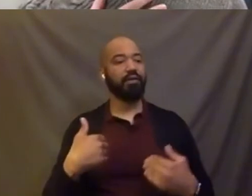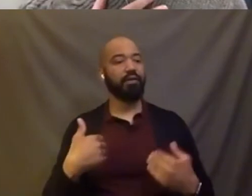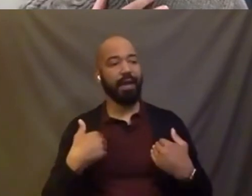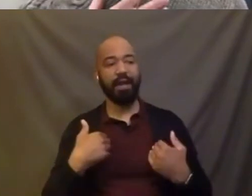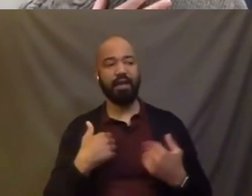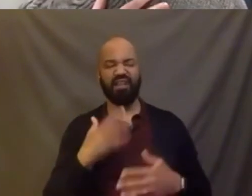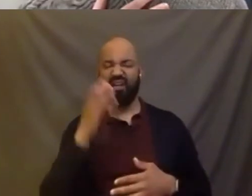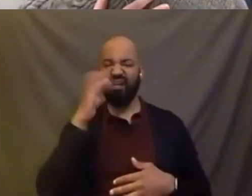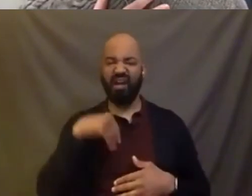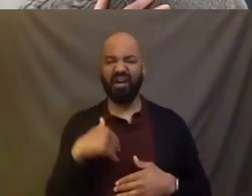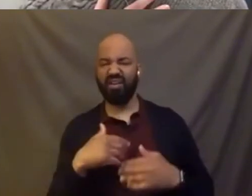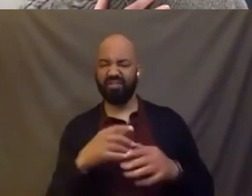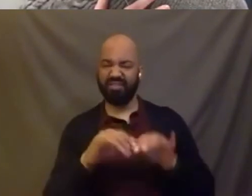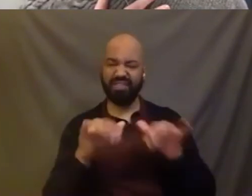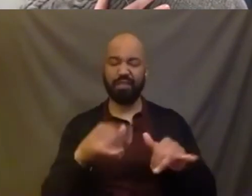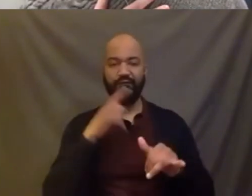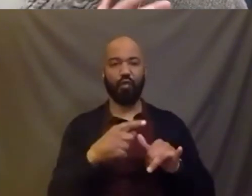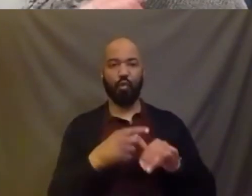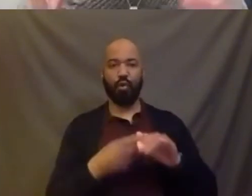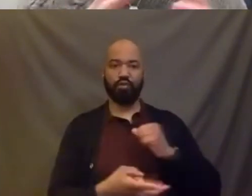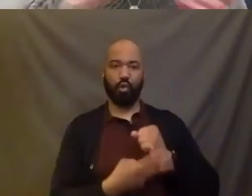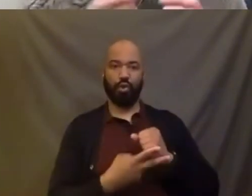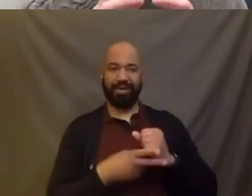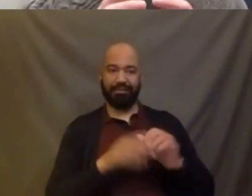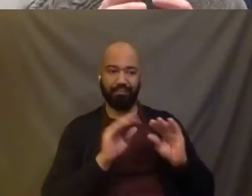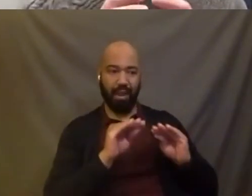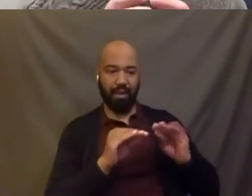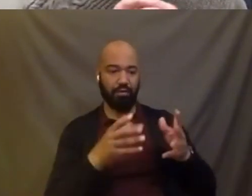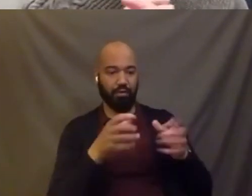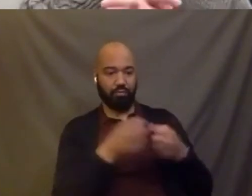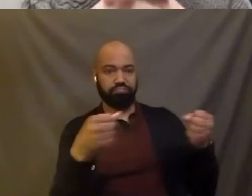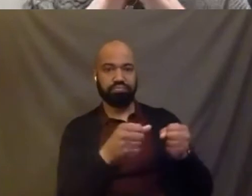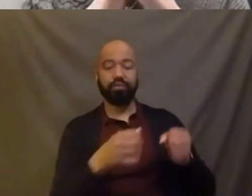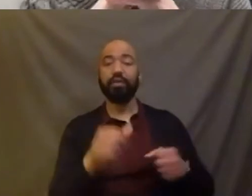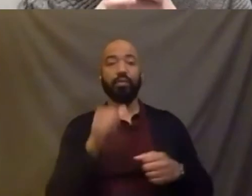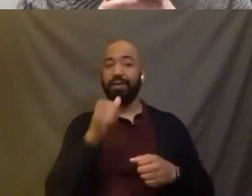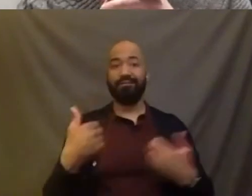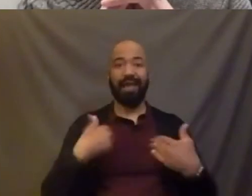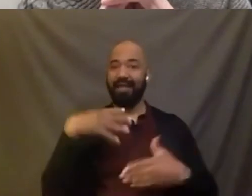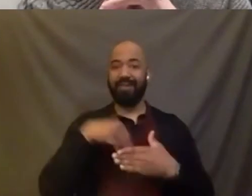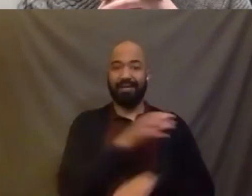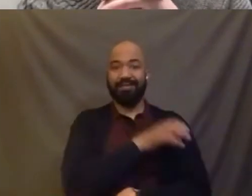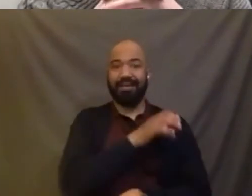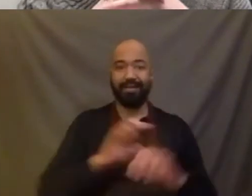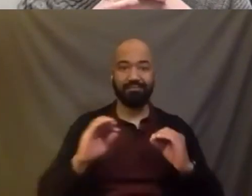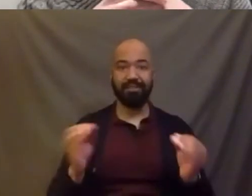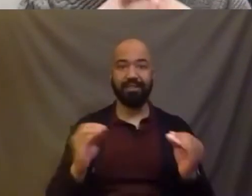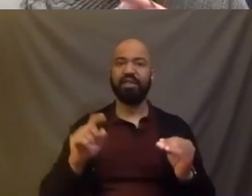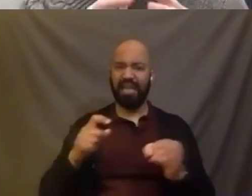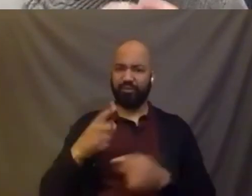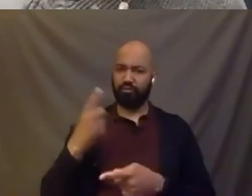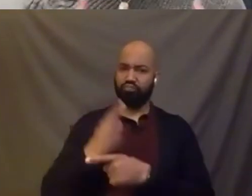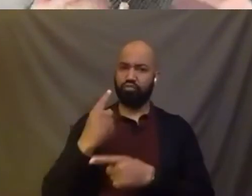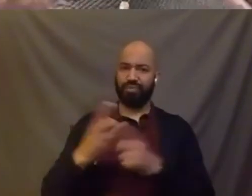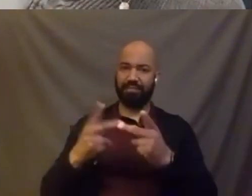they don't allow us to have these vaccines in our clinics. They are really relegated to specific places. I think you're right, Michael. I